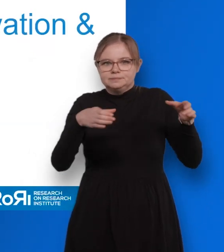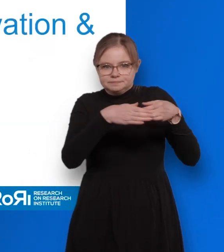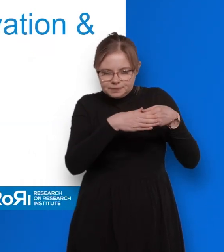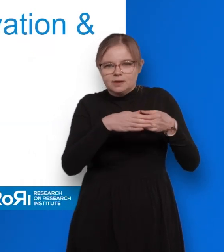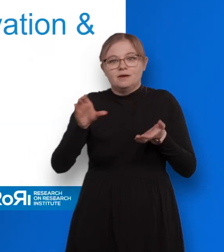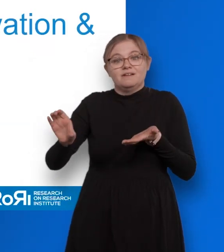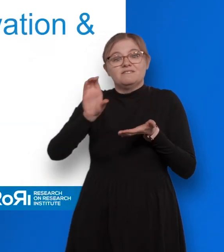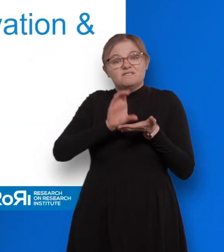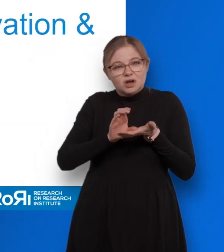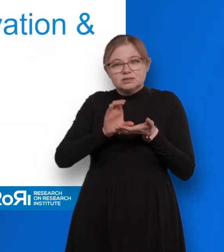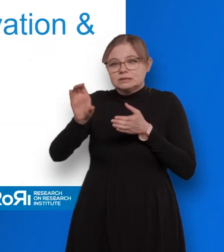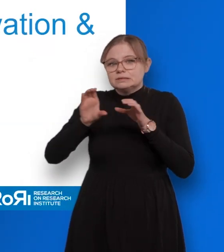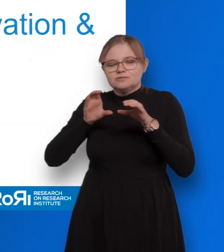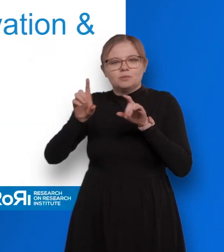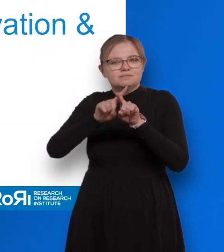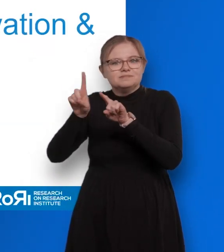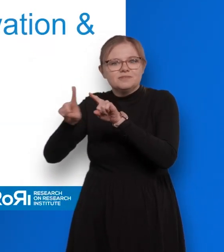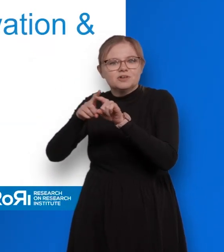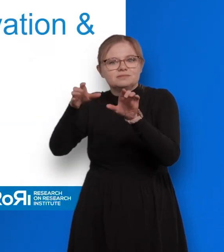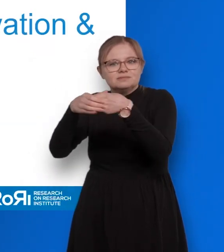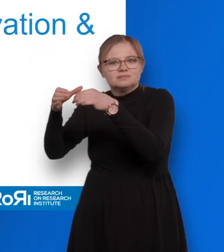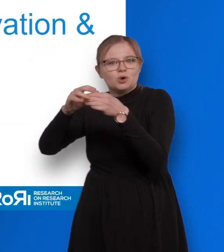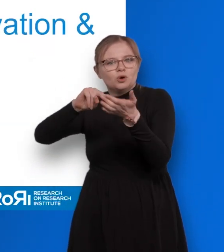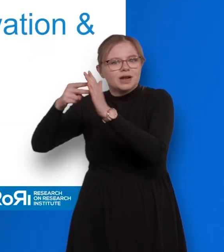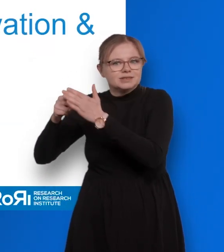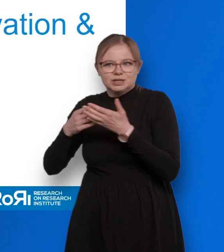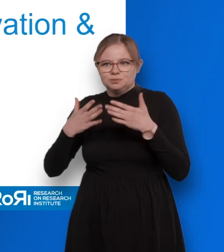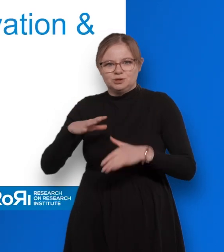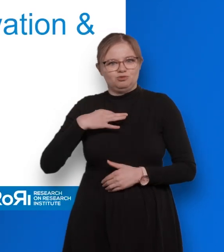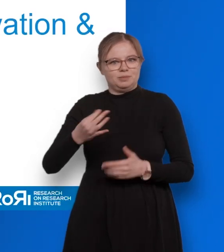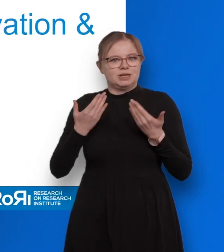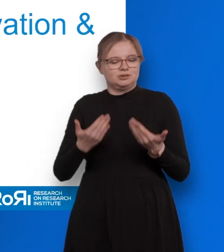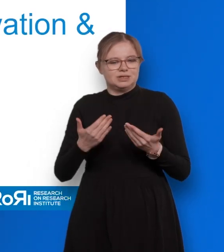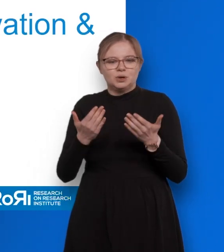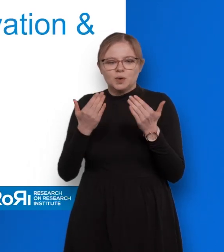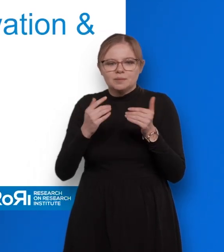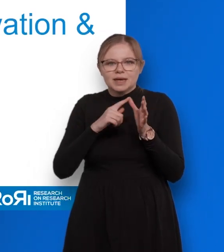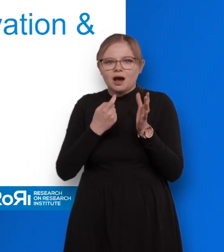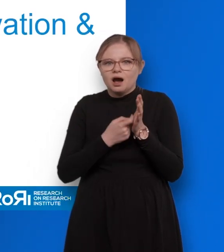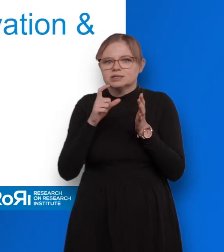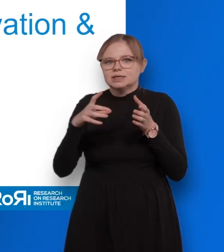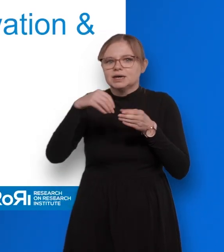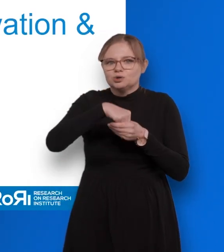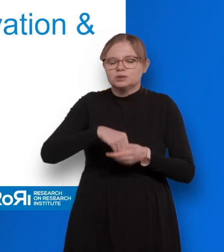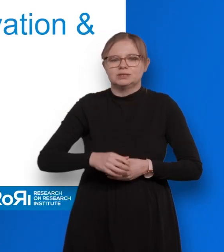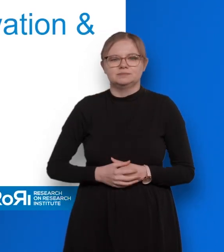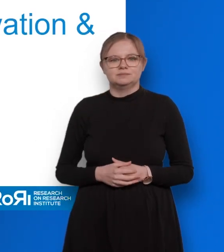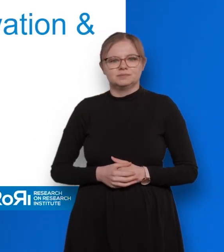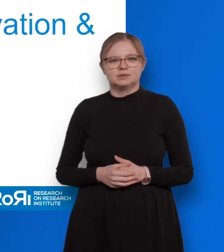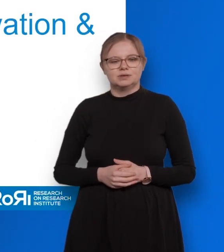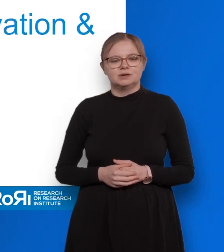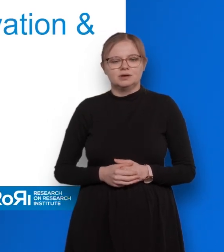from some of the funders that we have seen represented here, Wellcome, ARC included, and is dedicated to kind